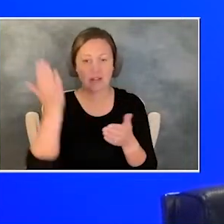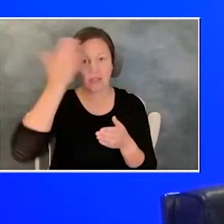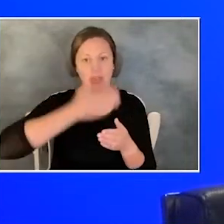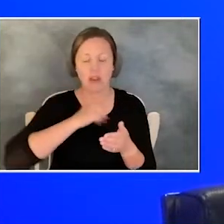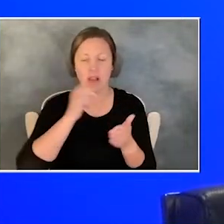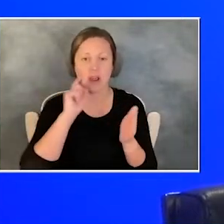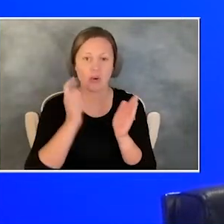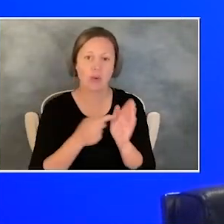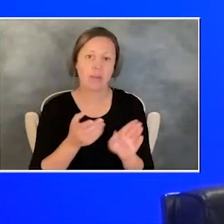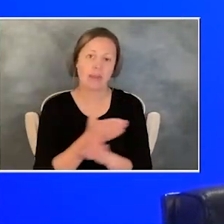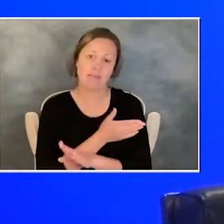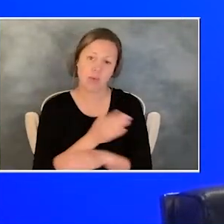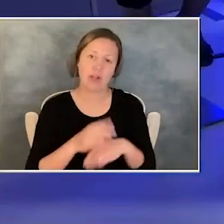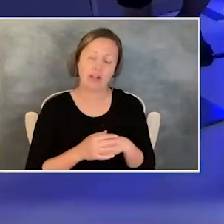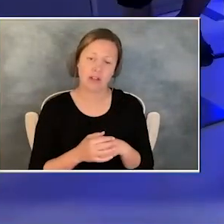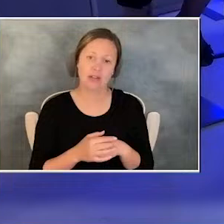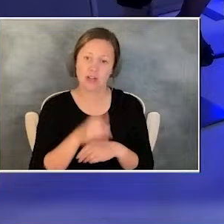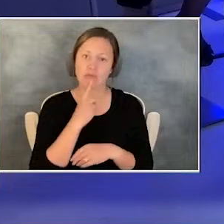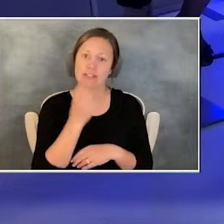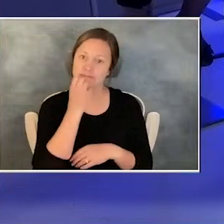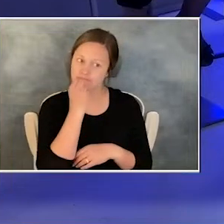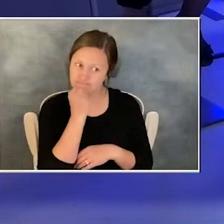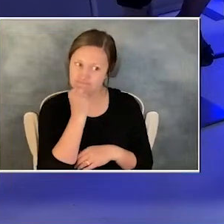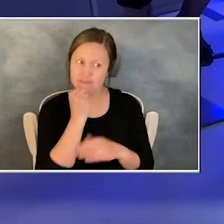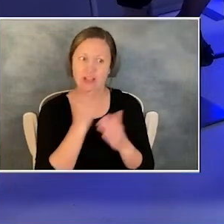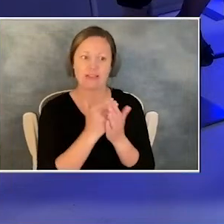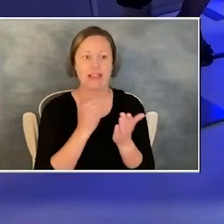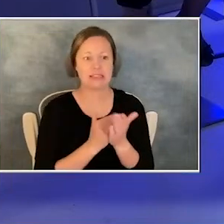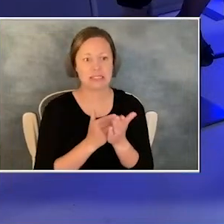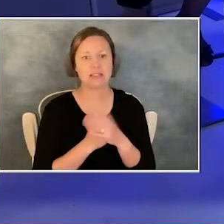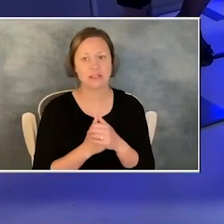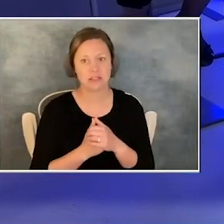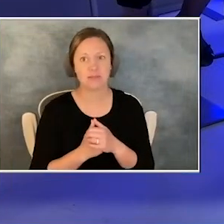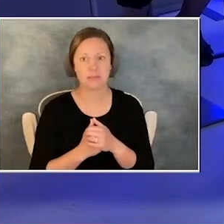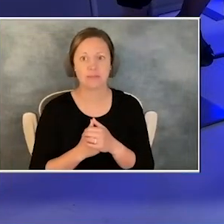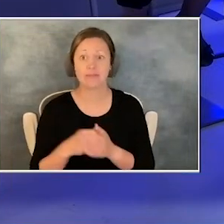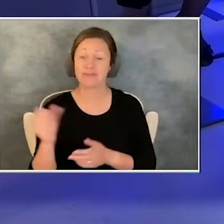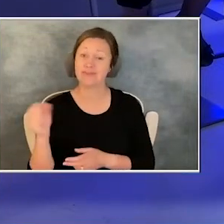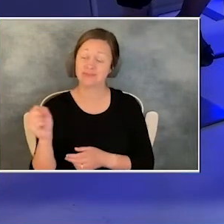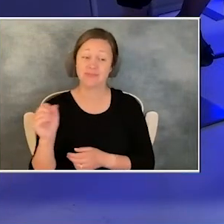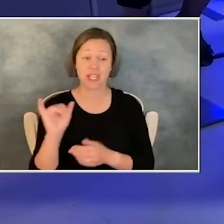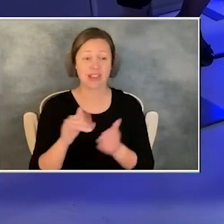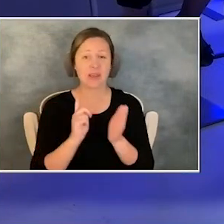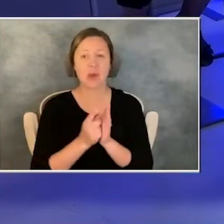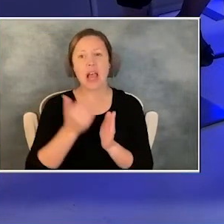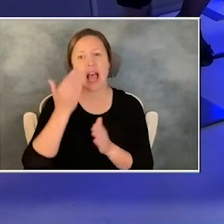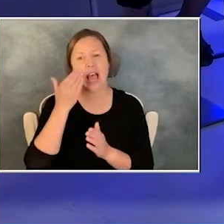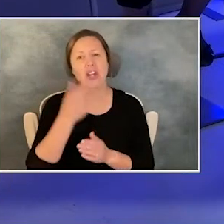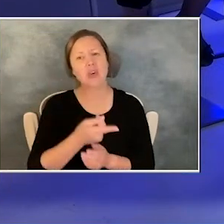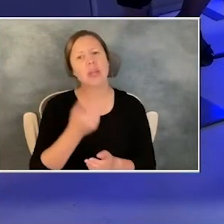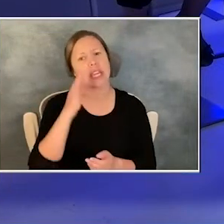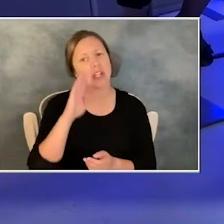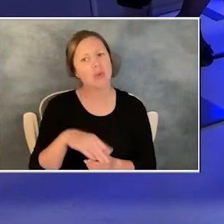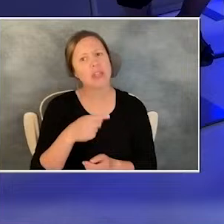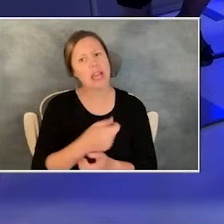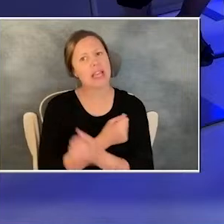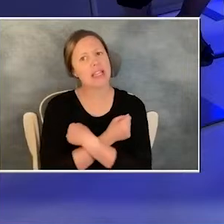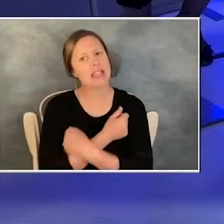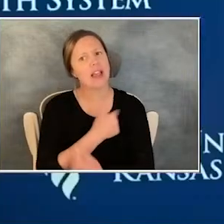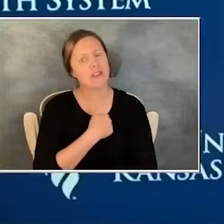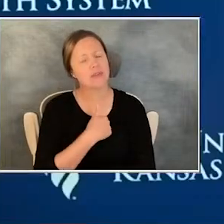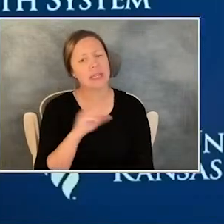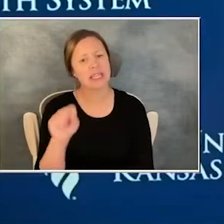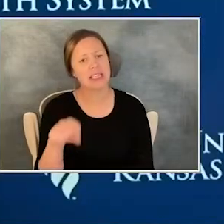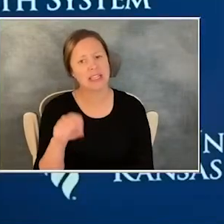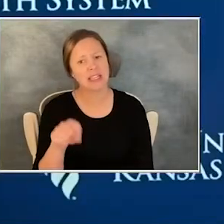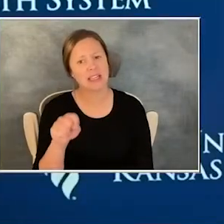lessons. Because in that moment, in the loss. Yeah, in that moment, I knew he loved me. I know he loves me.